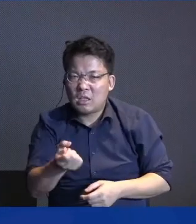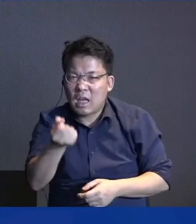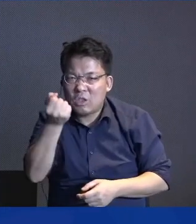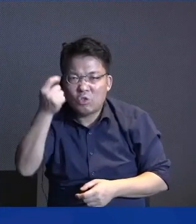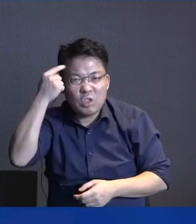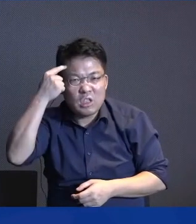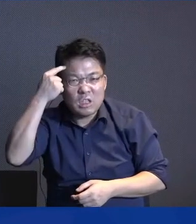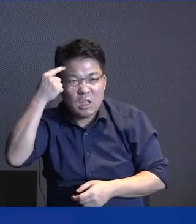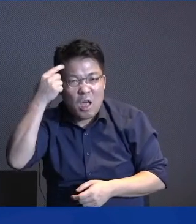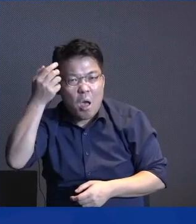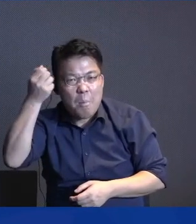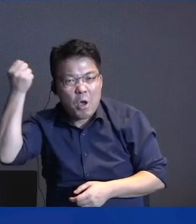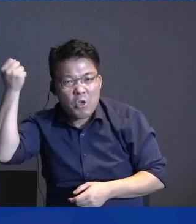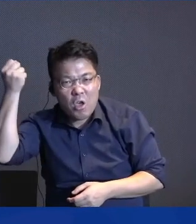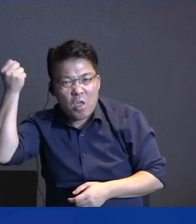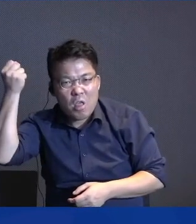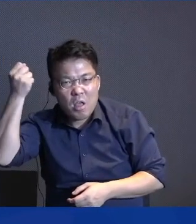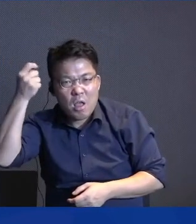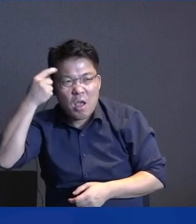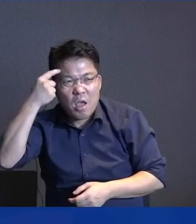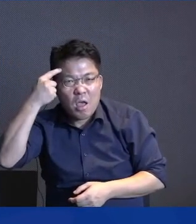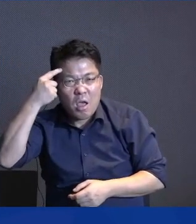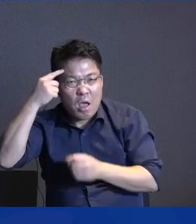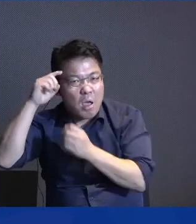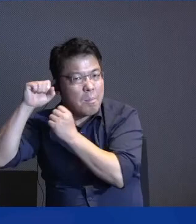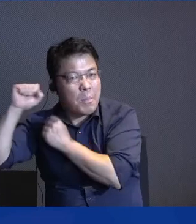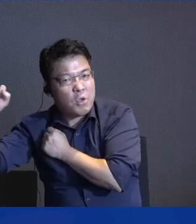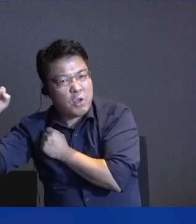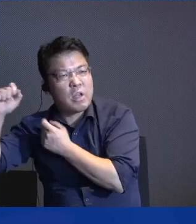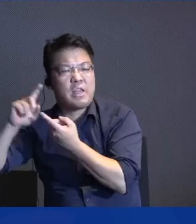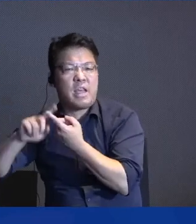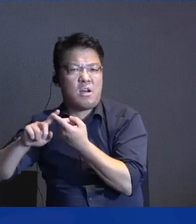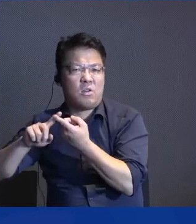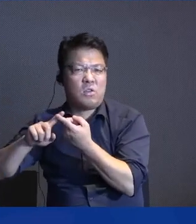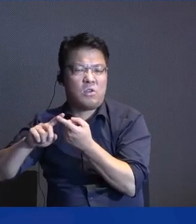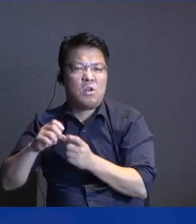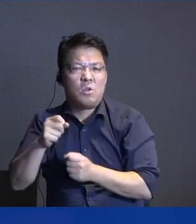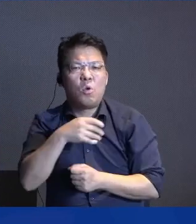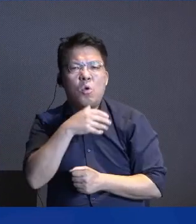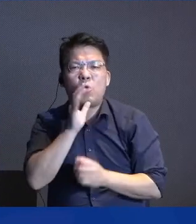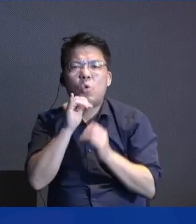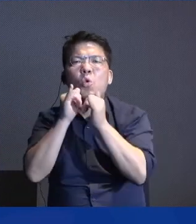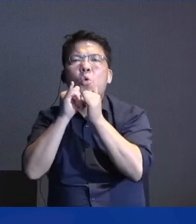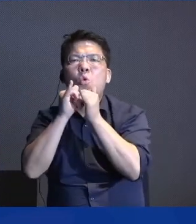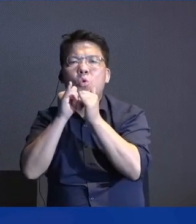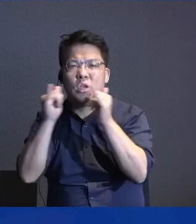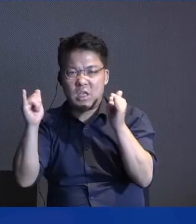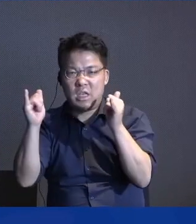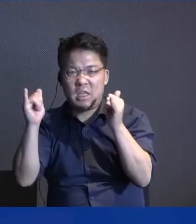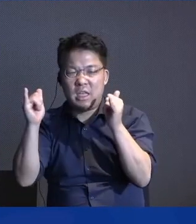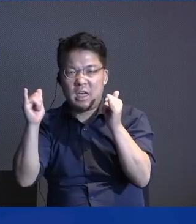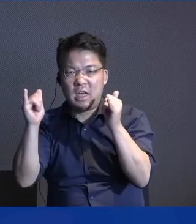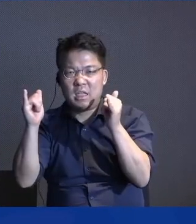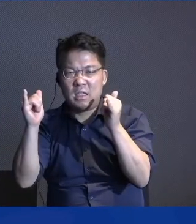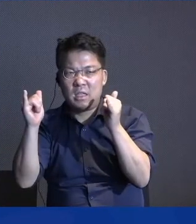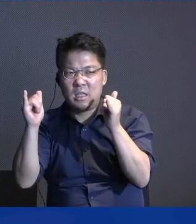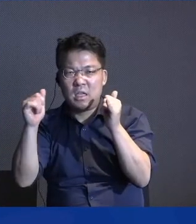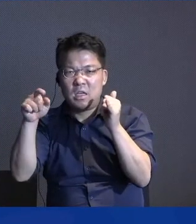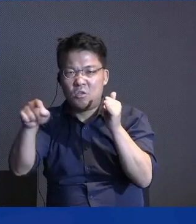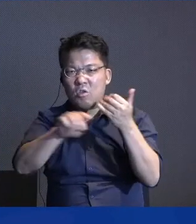older adults have been isolated more than other populations group in terms of, visitations,